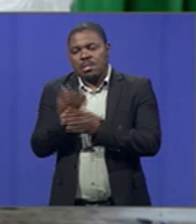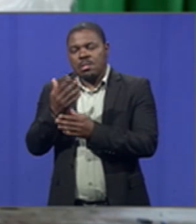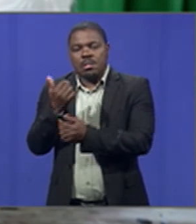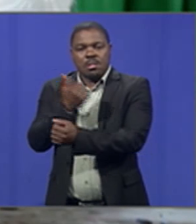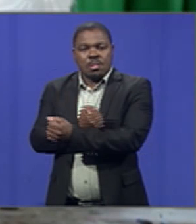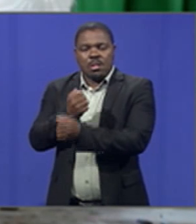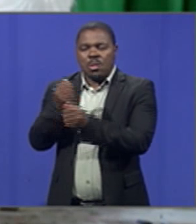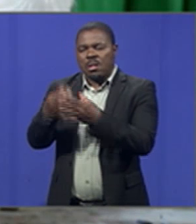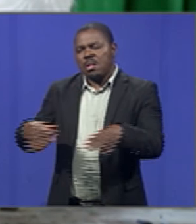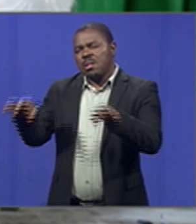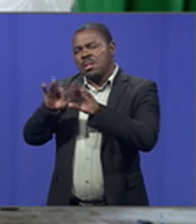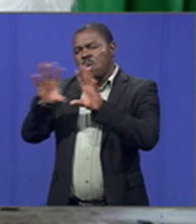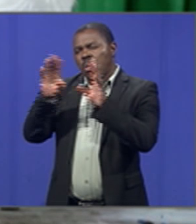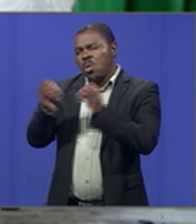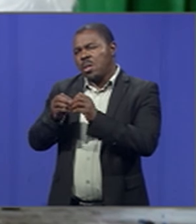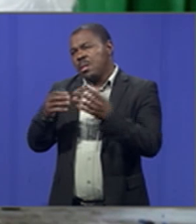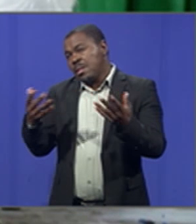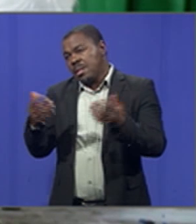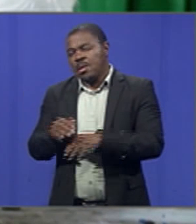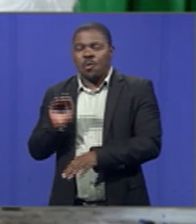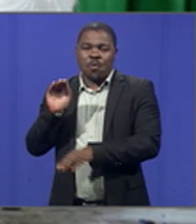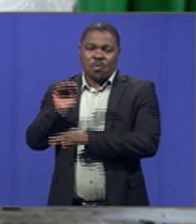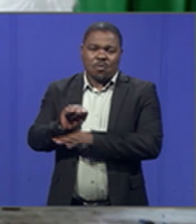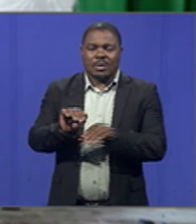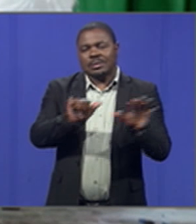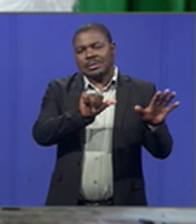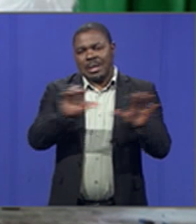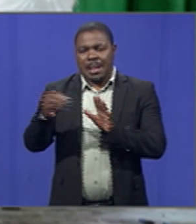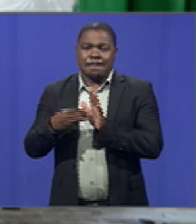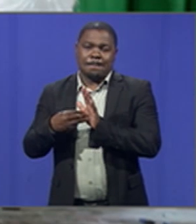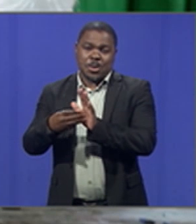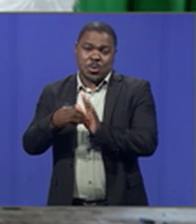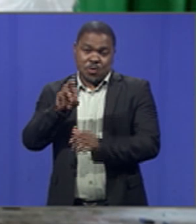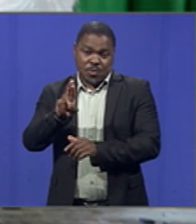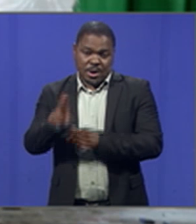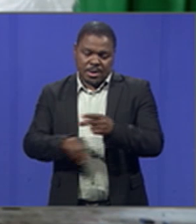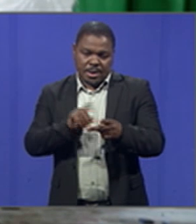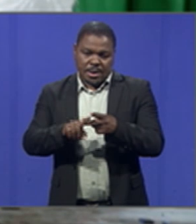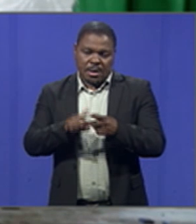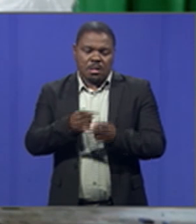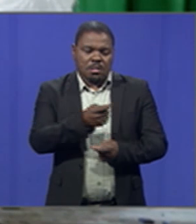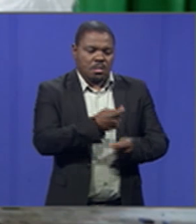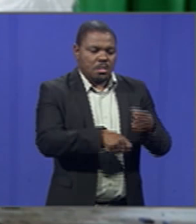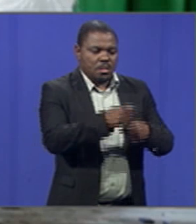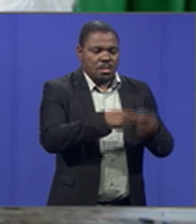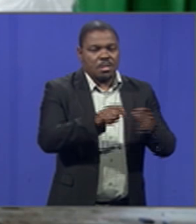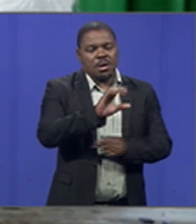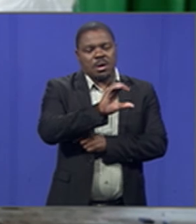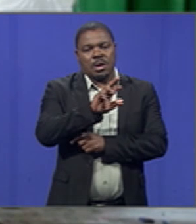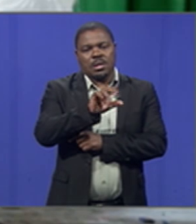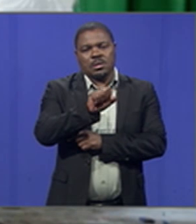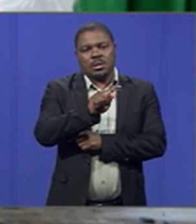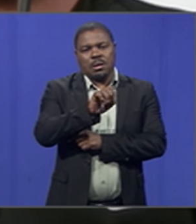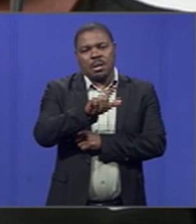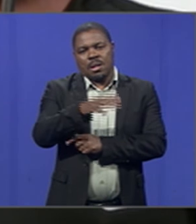tsa boleng ba diranta di le milione di feta 160 gape le go gwebisana ka diritibatsi tsa crystal